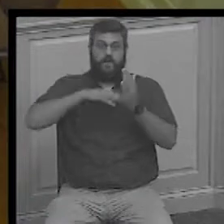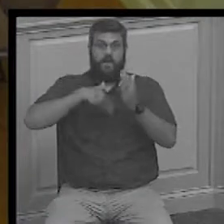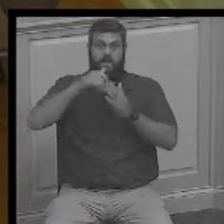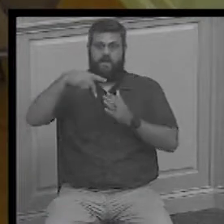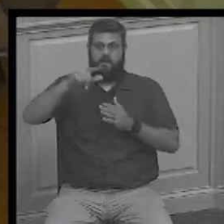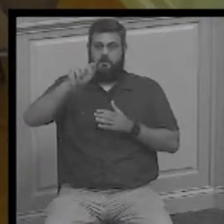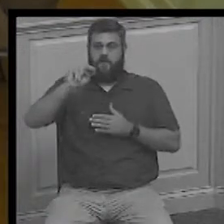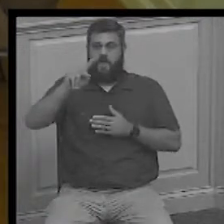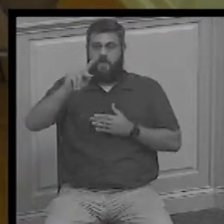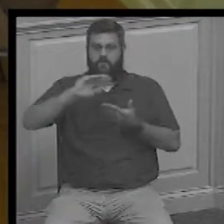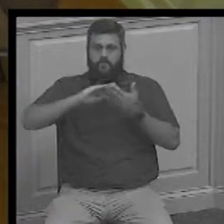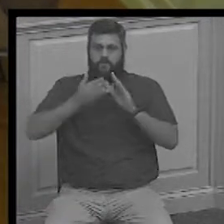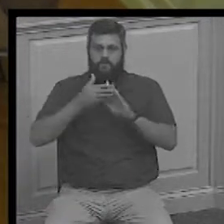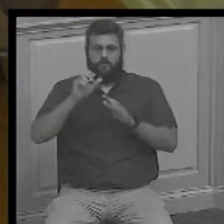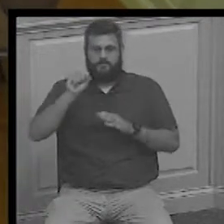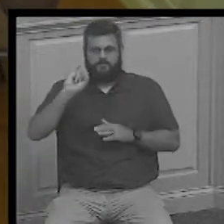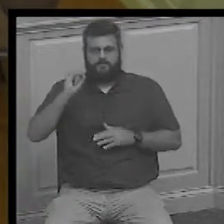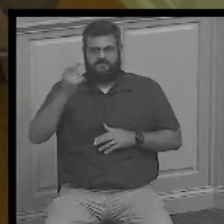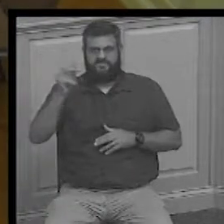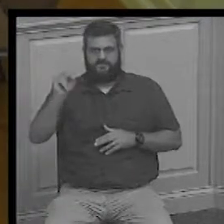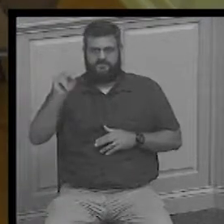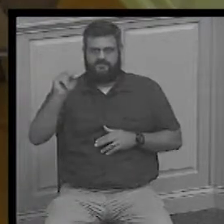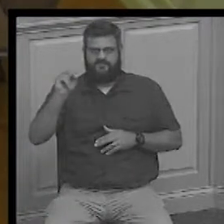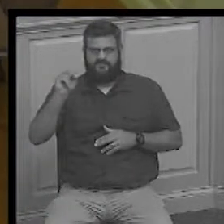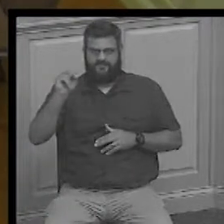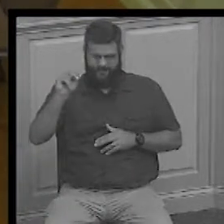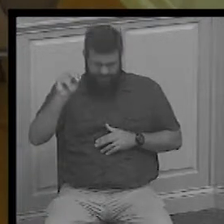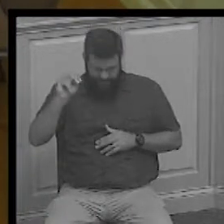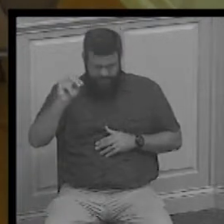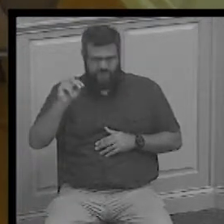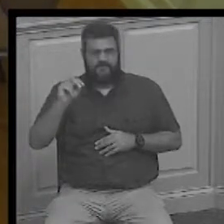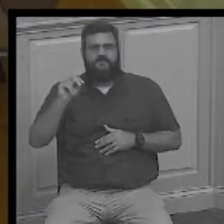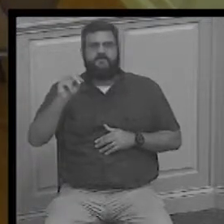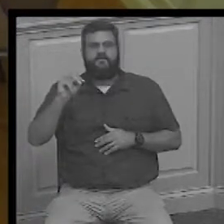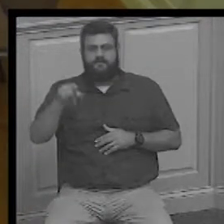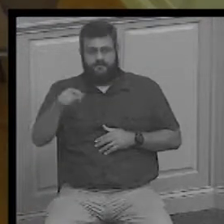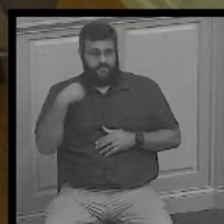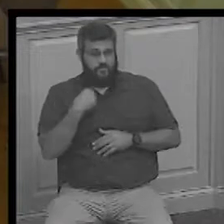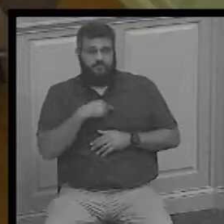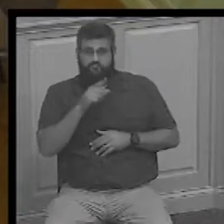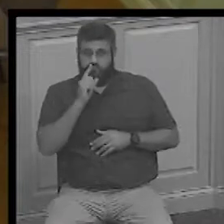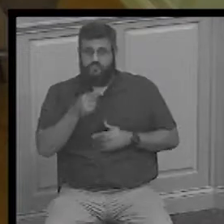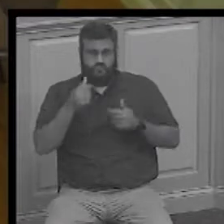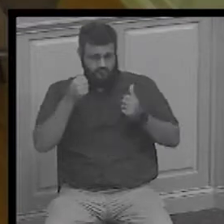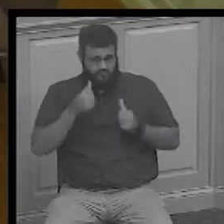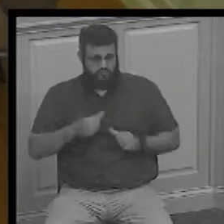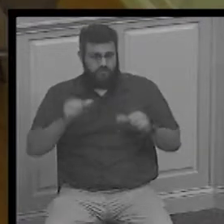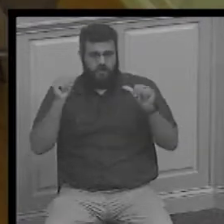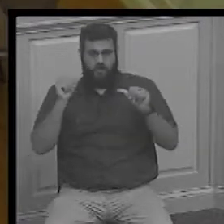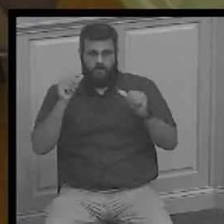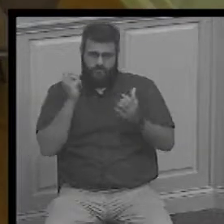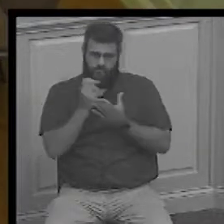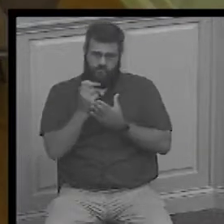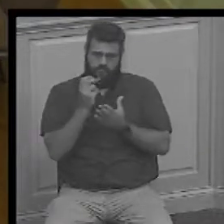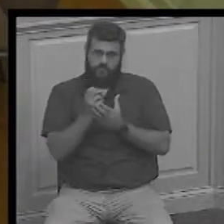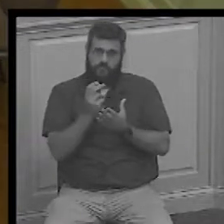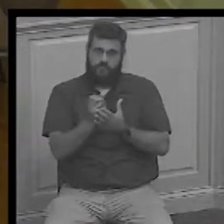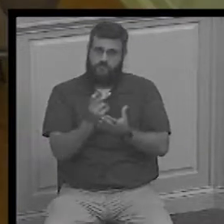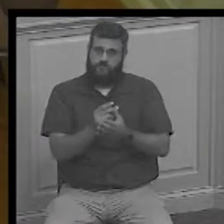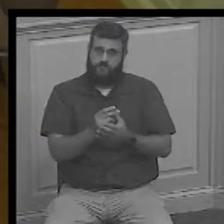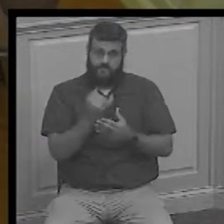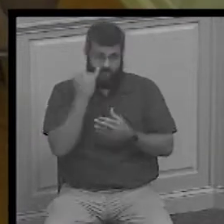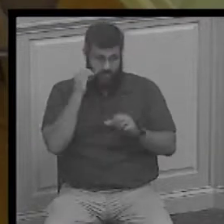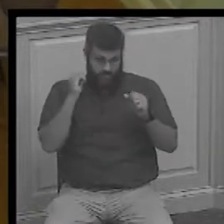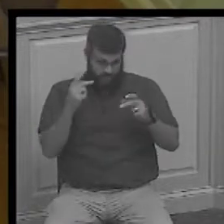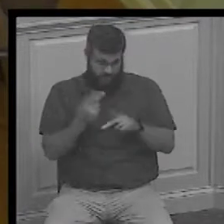Well, maybe that's something we can, We really do try as a We want- board to approve them if we